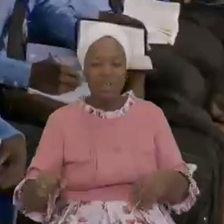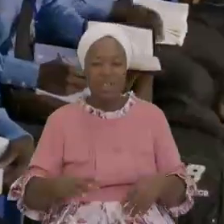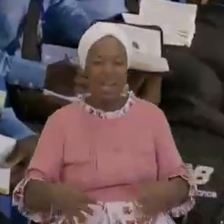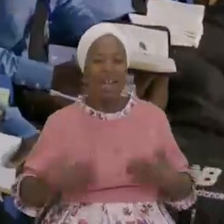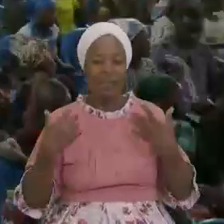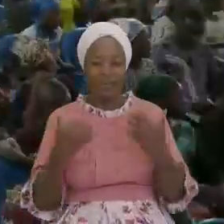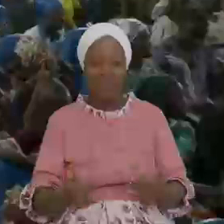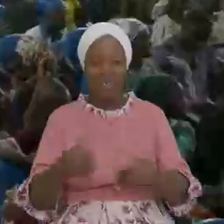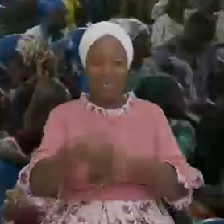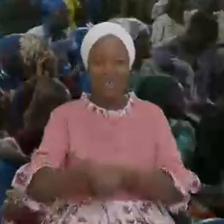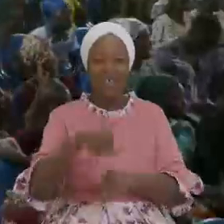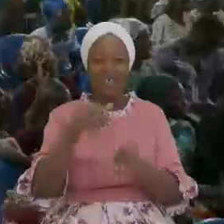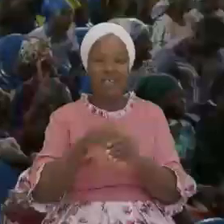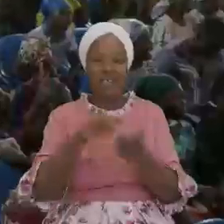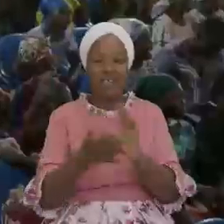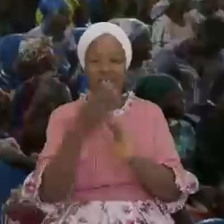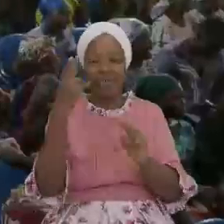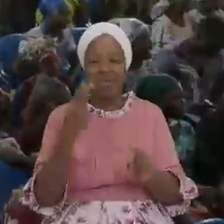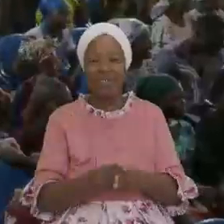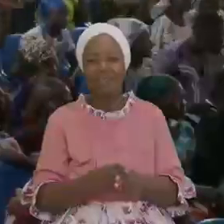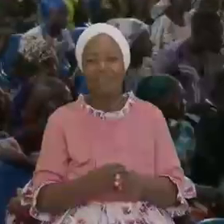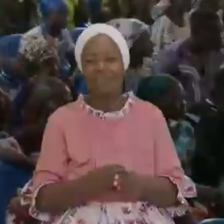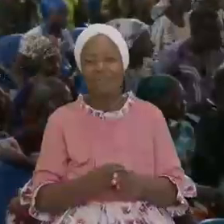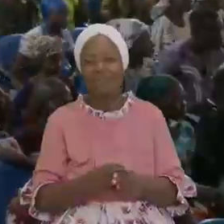Jesus' name.